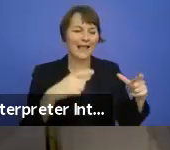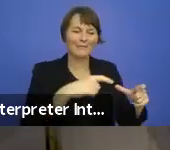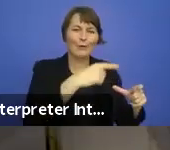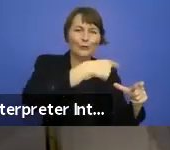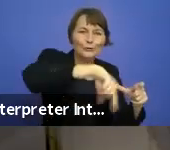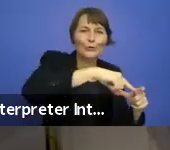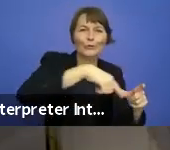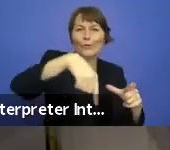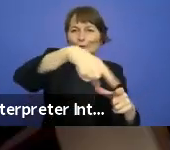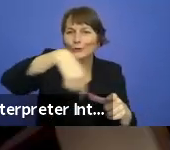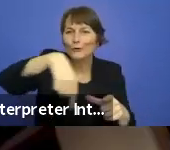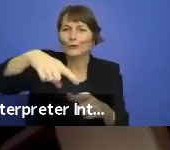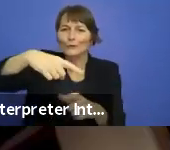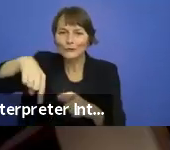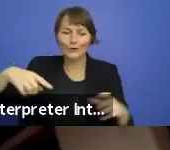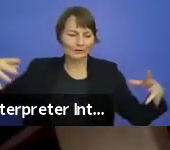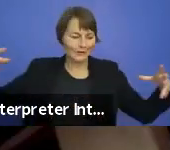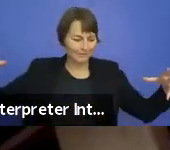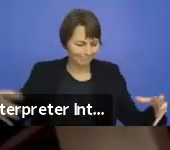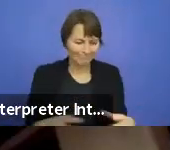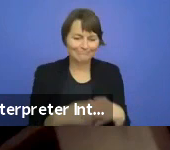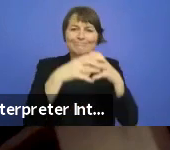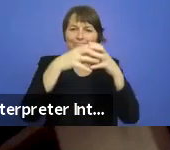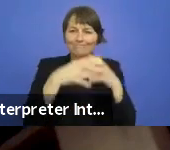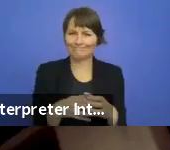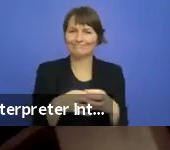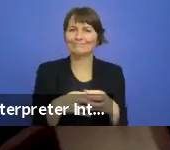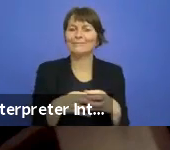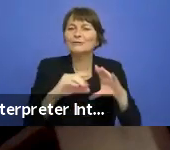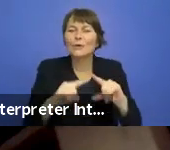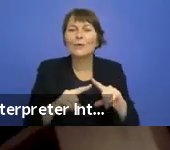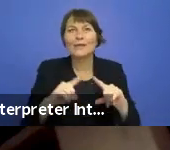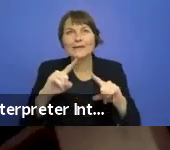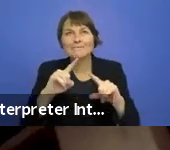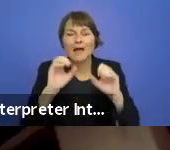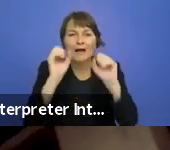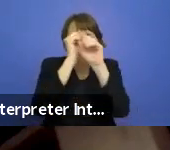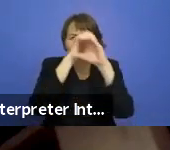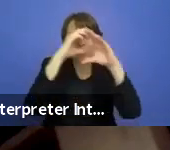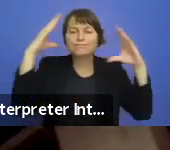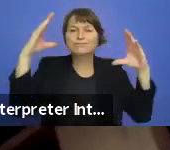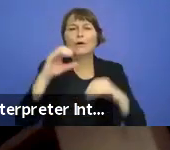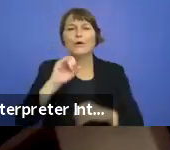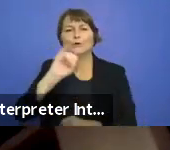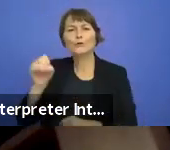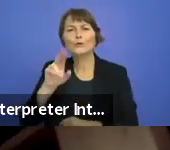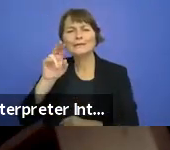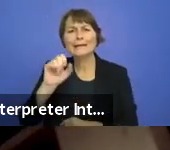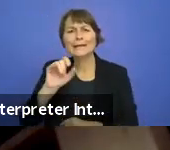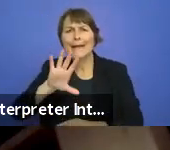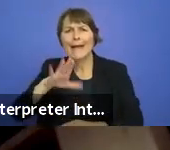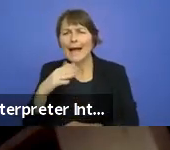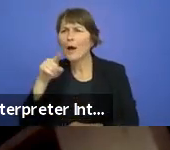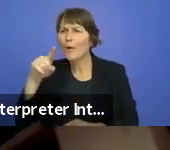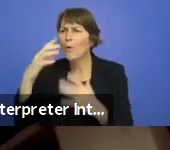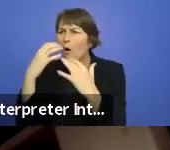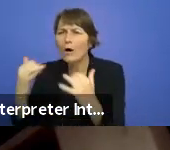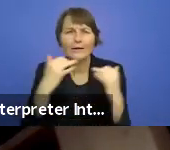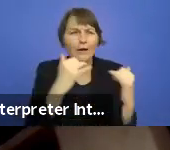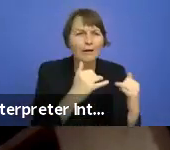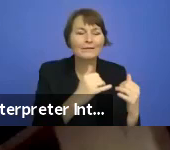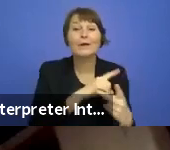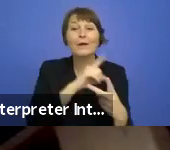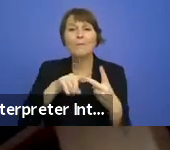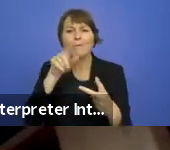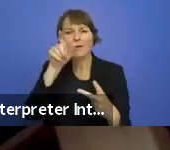world in Per Gint for her collaborators and audiences. Tiago Rodriguez was getting to know his actors and beginning to create the